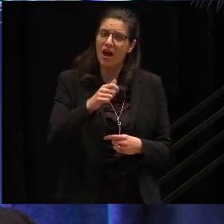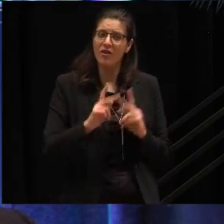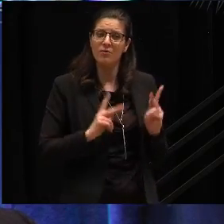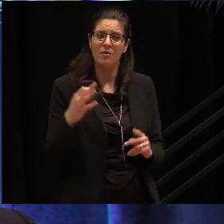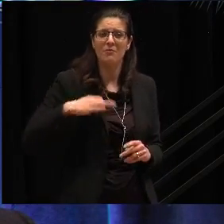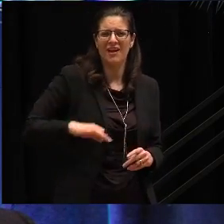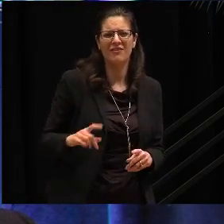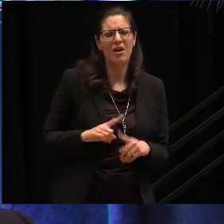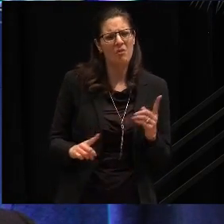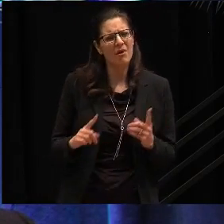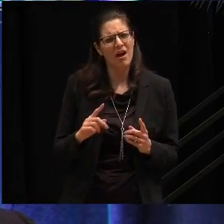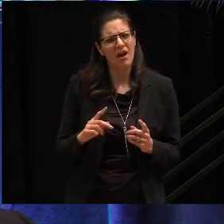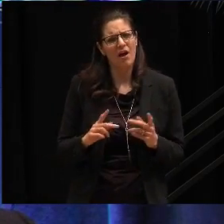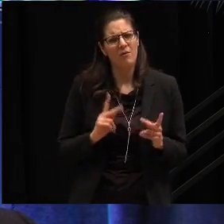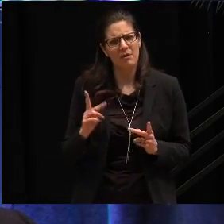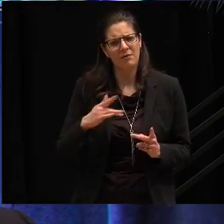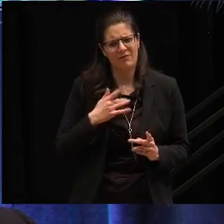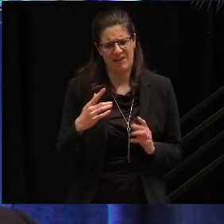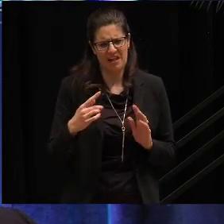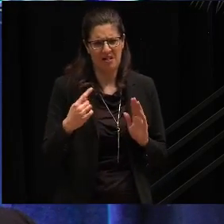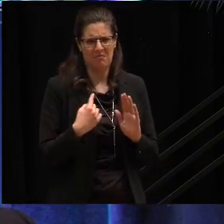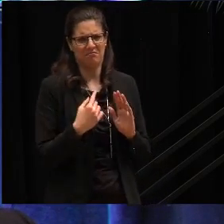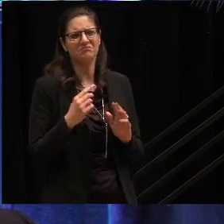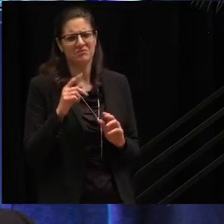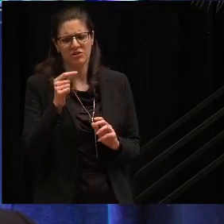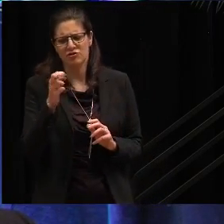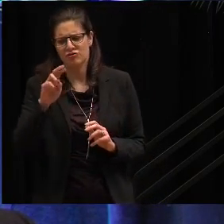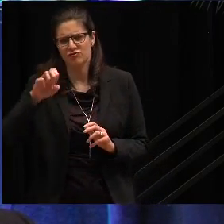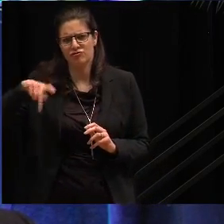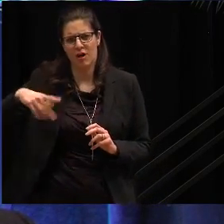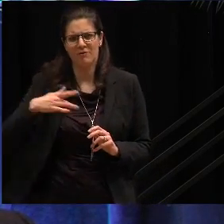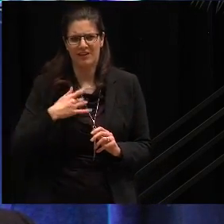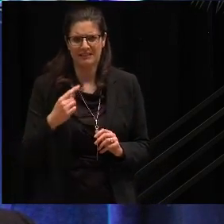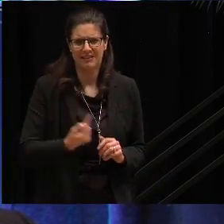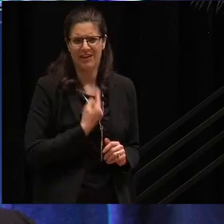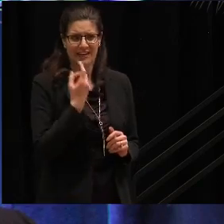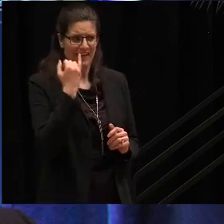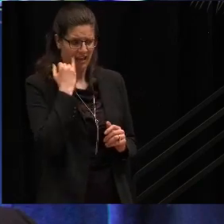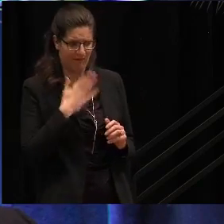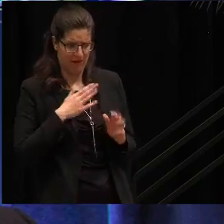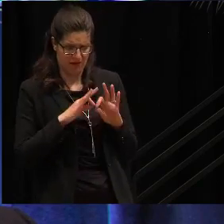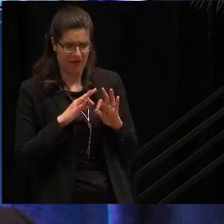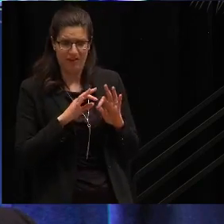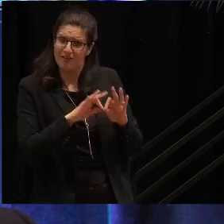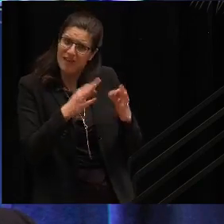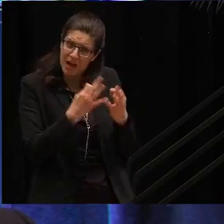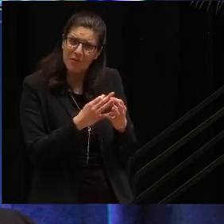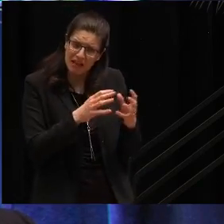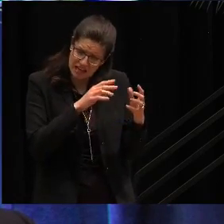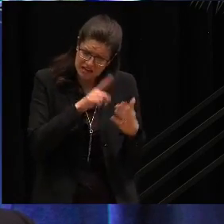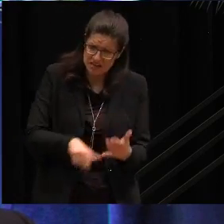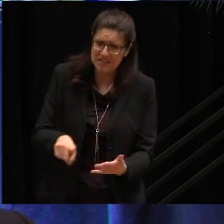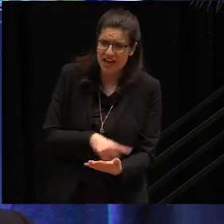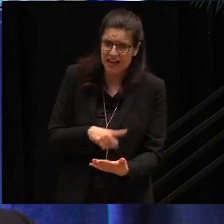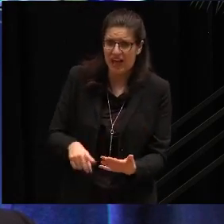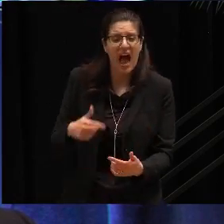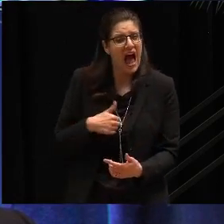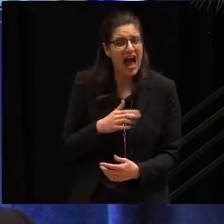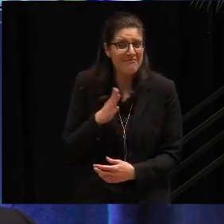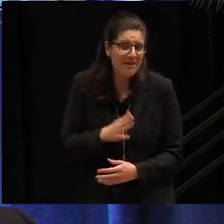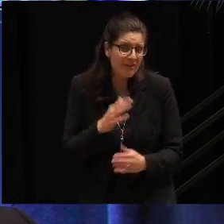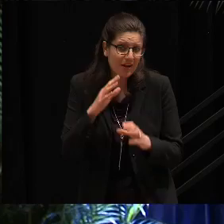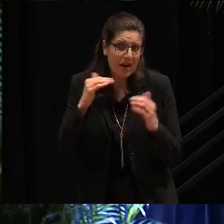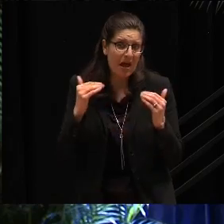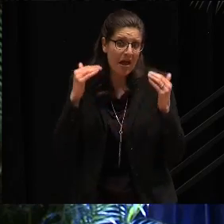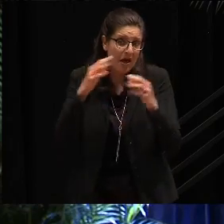he gets offended when his family members are attacked. And I would too. If my family members were attacked, I'm never going to be president, but I just wanted to say